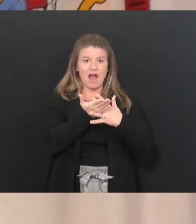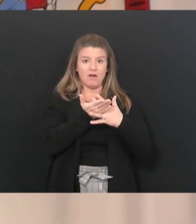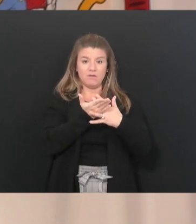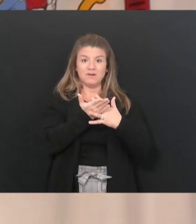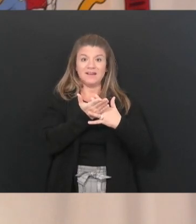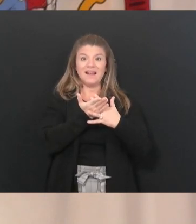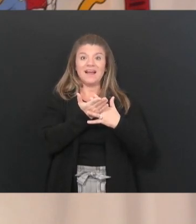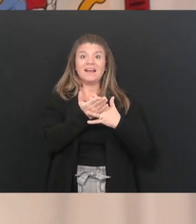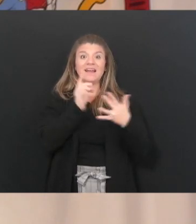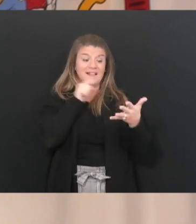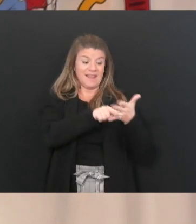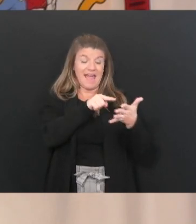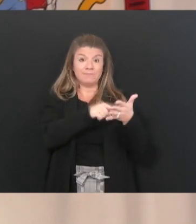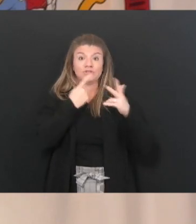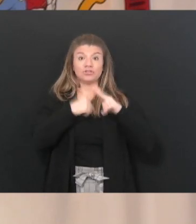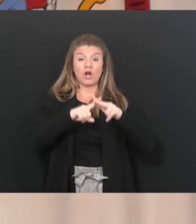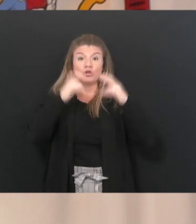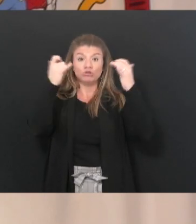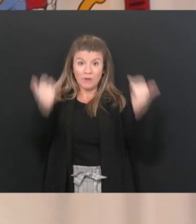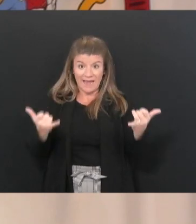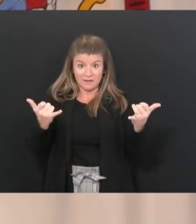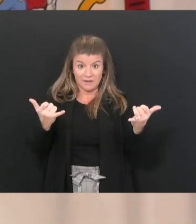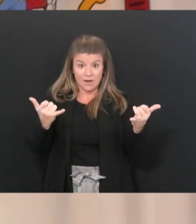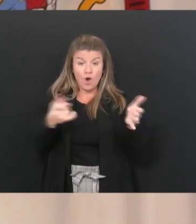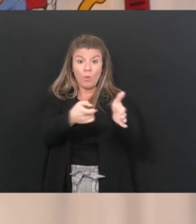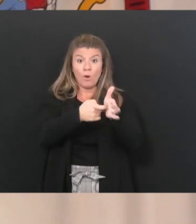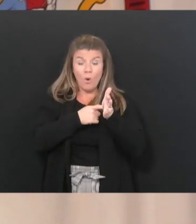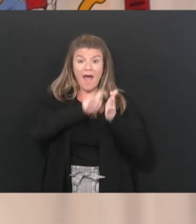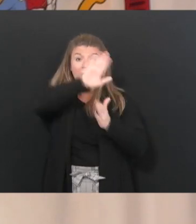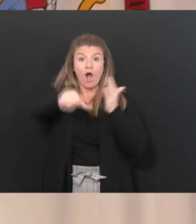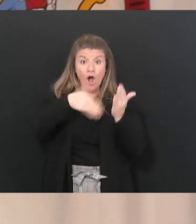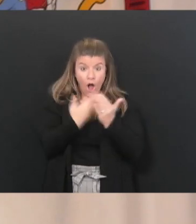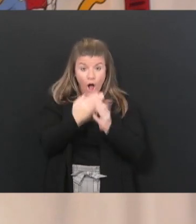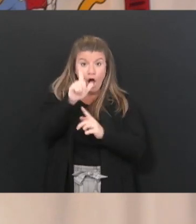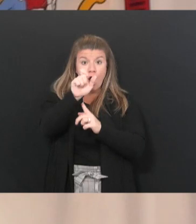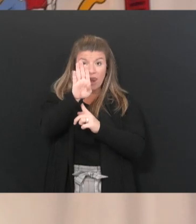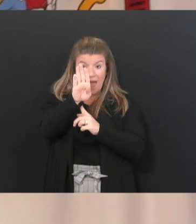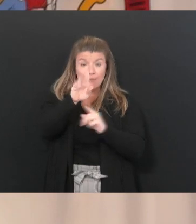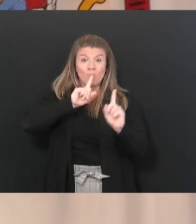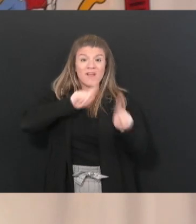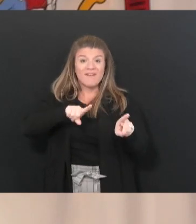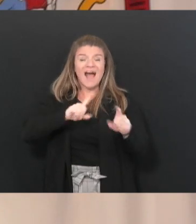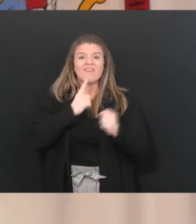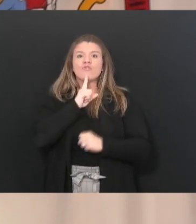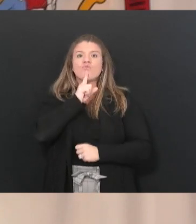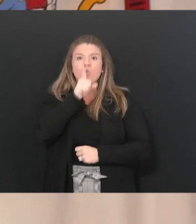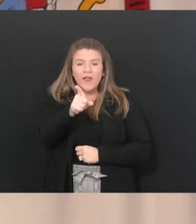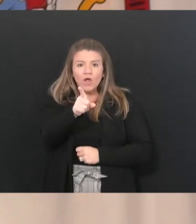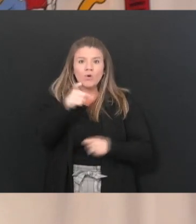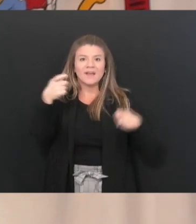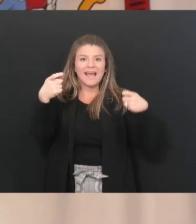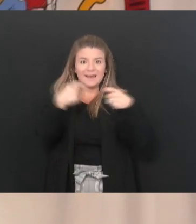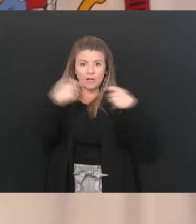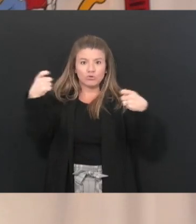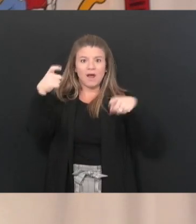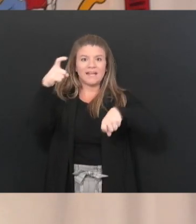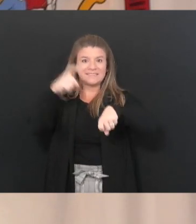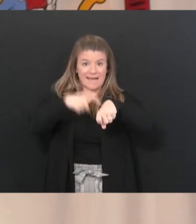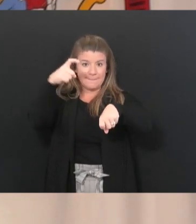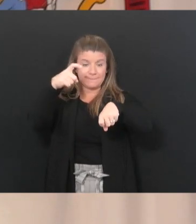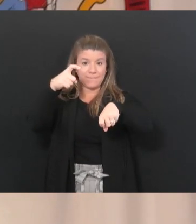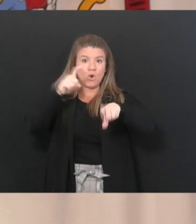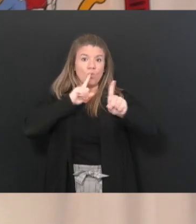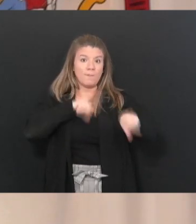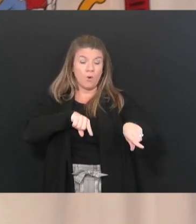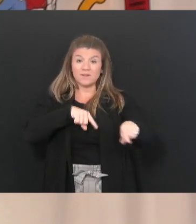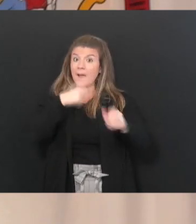today requiring the labs to provide immediate real-time electronic reports of both positive